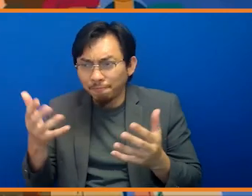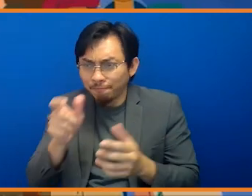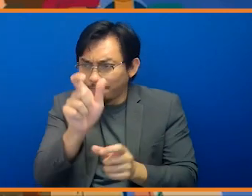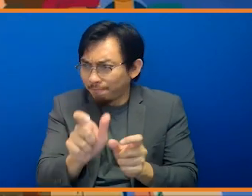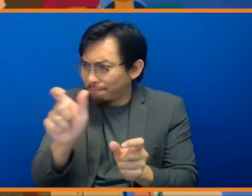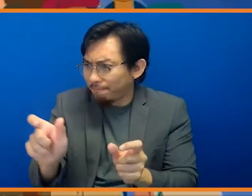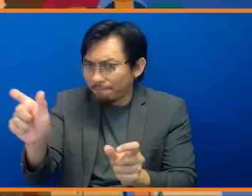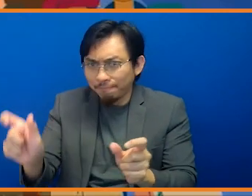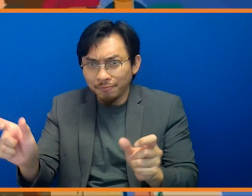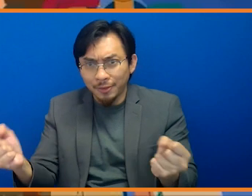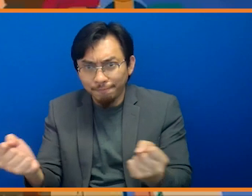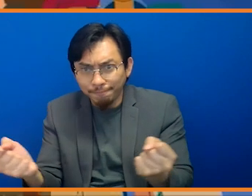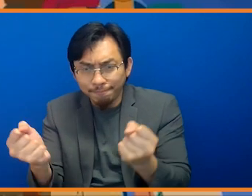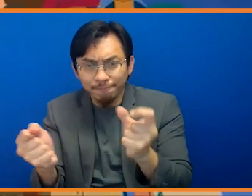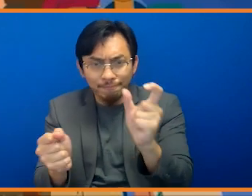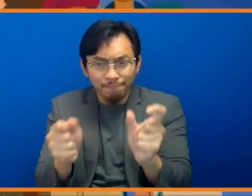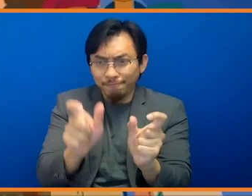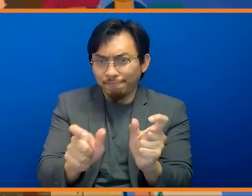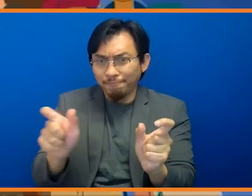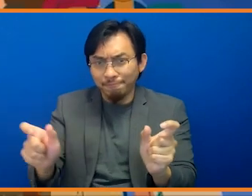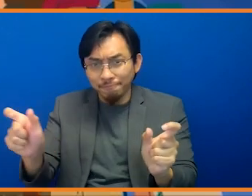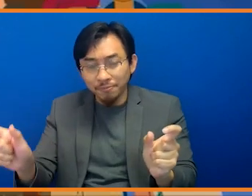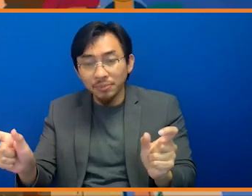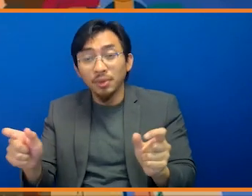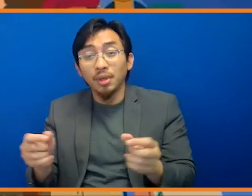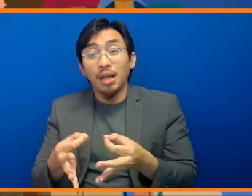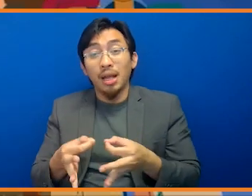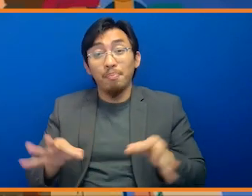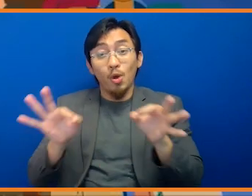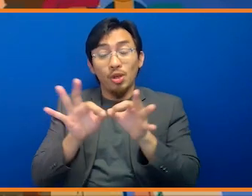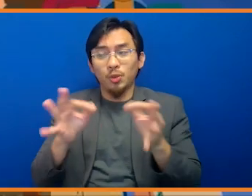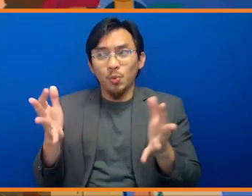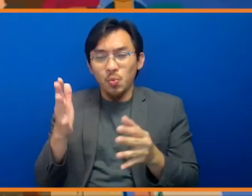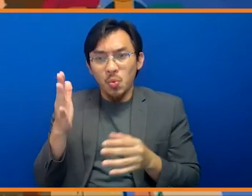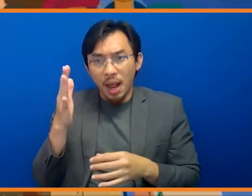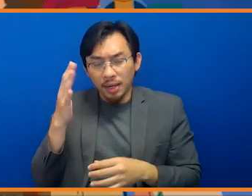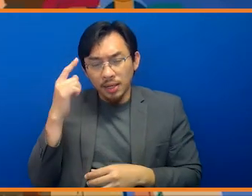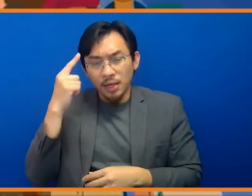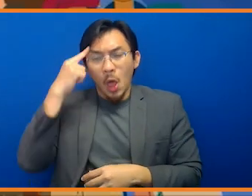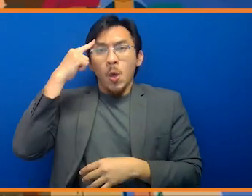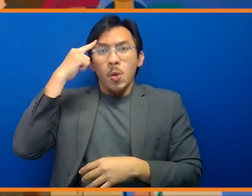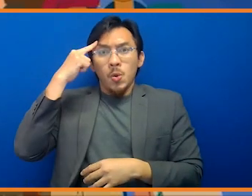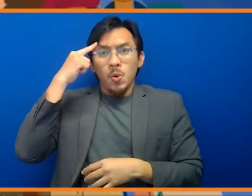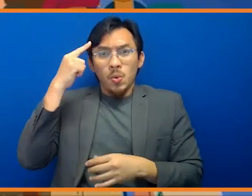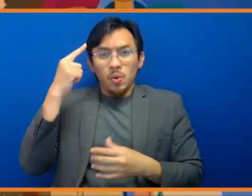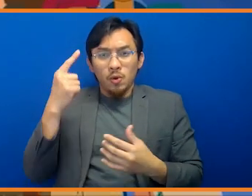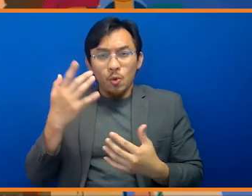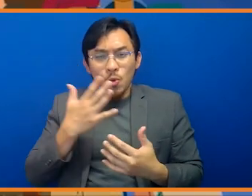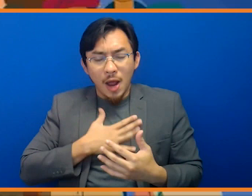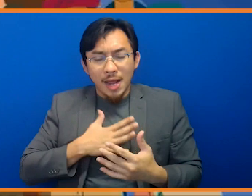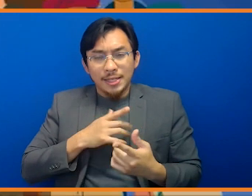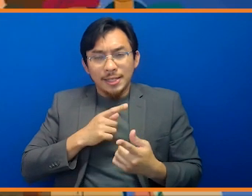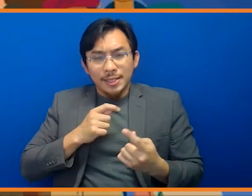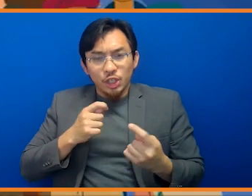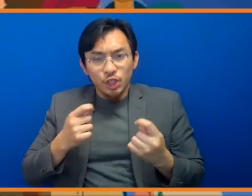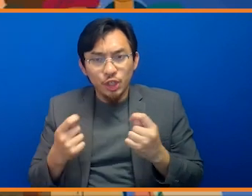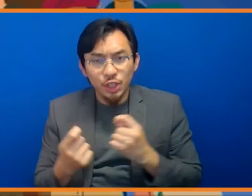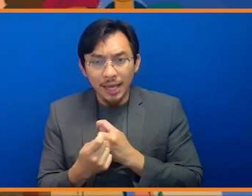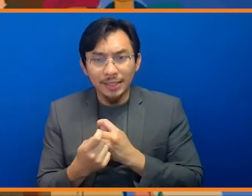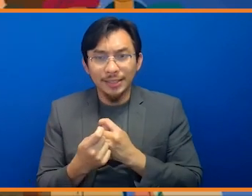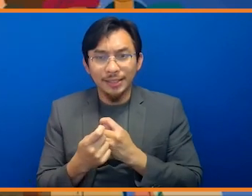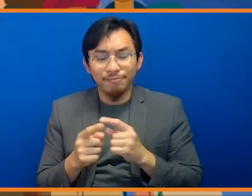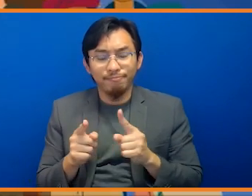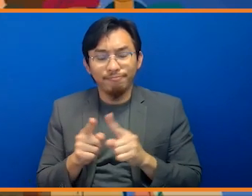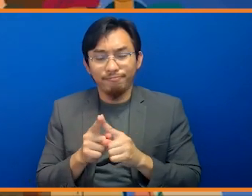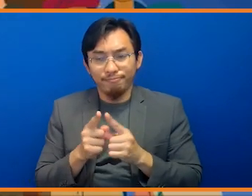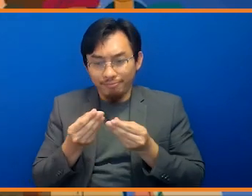of each individual. The important thing is to figure out what the desired change is in this